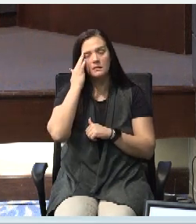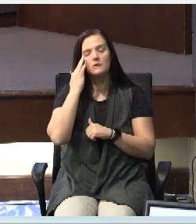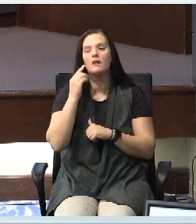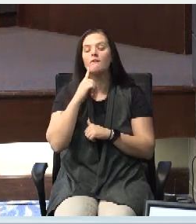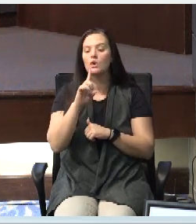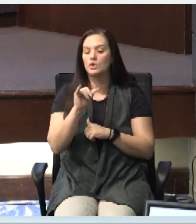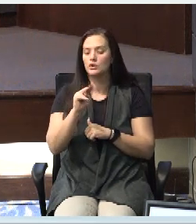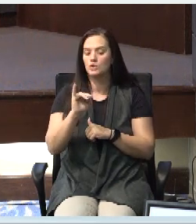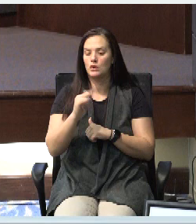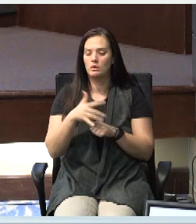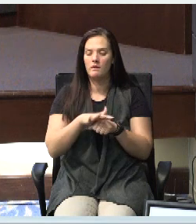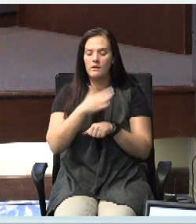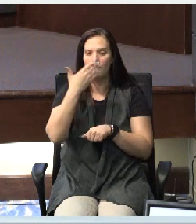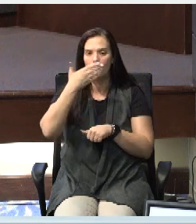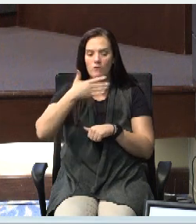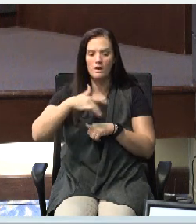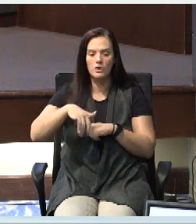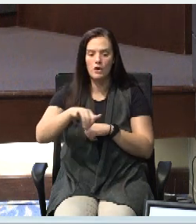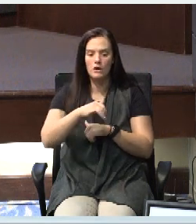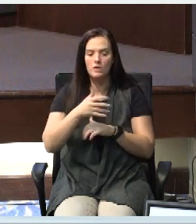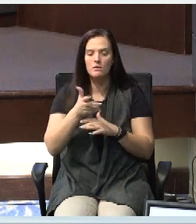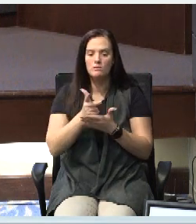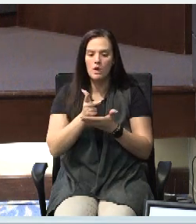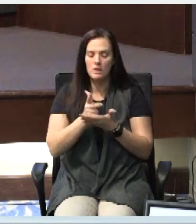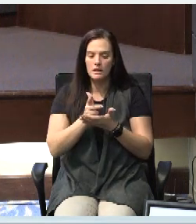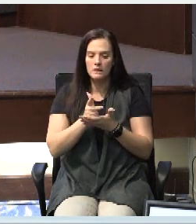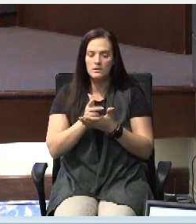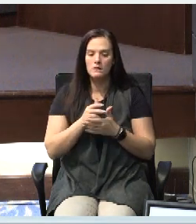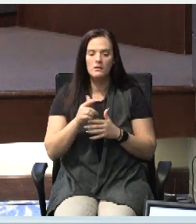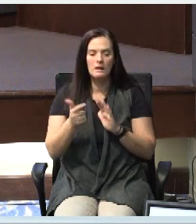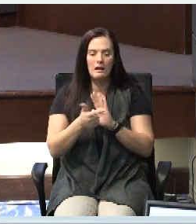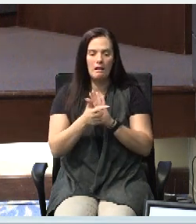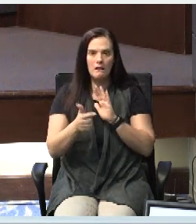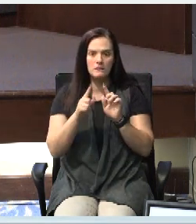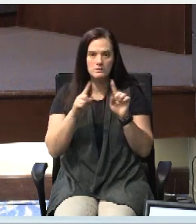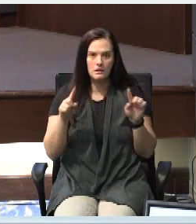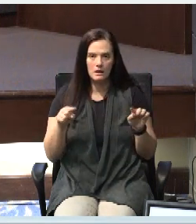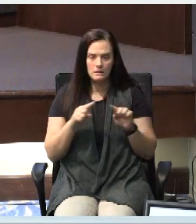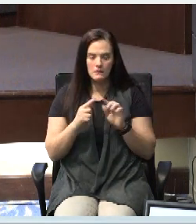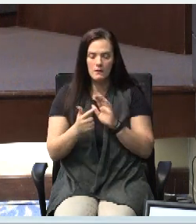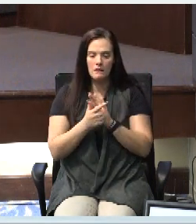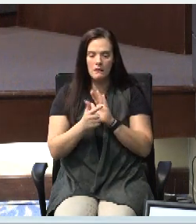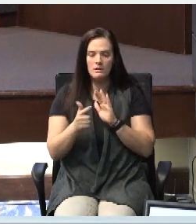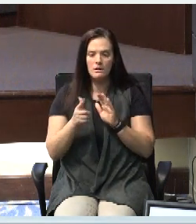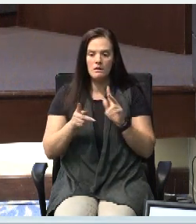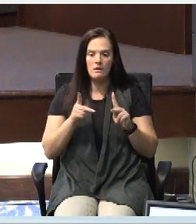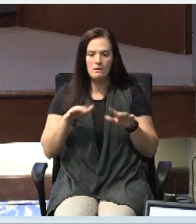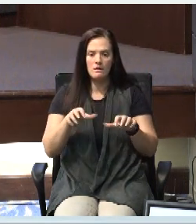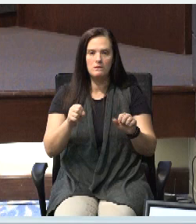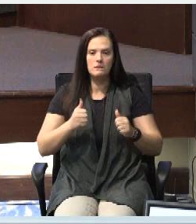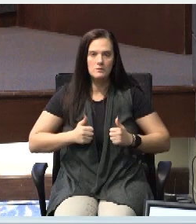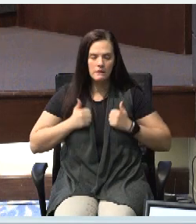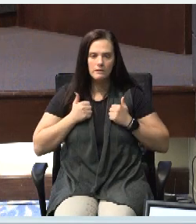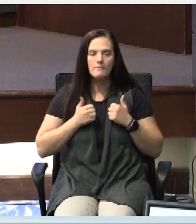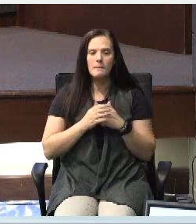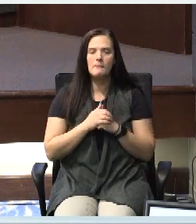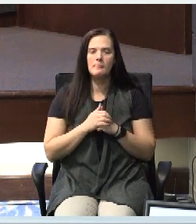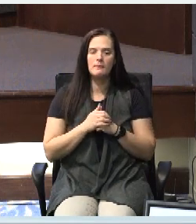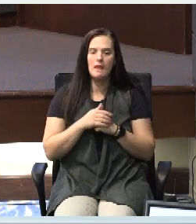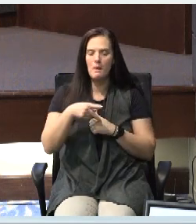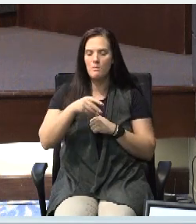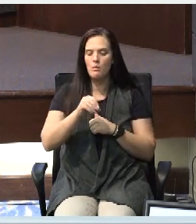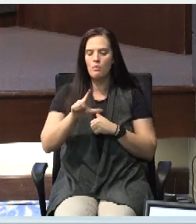For zoning, we cover front yard parking, home occupations, illegal signs, illegal occupancies, and pool